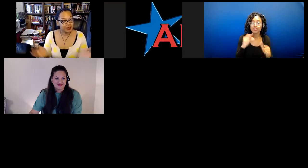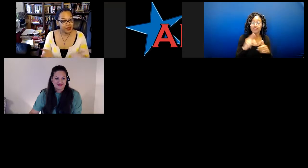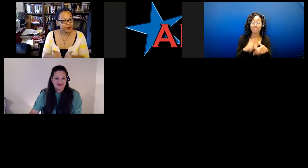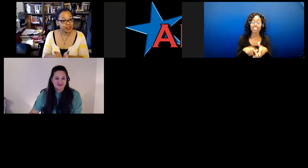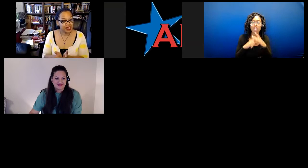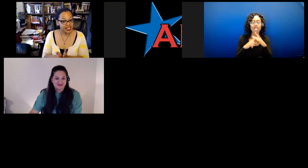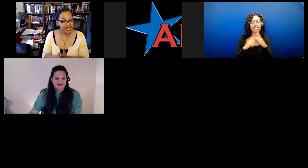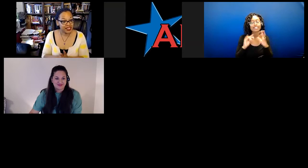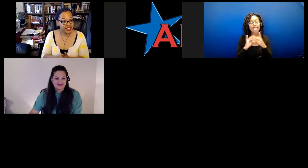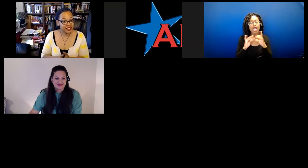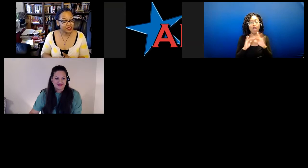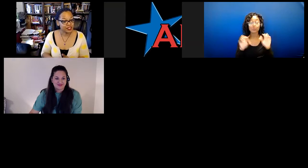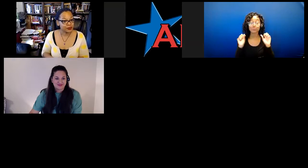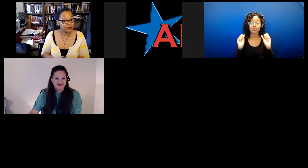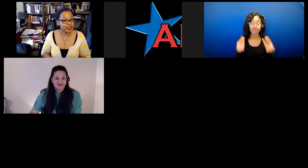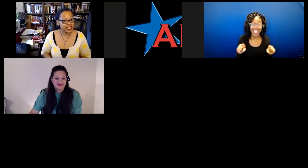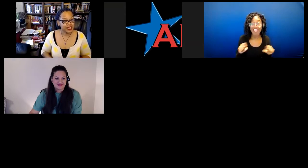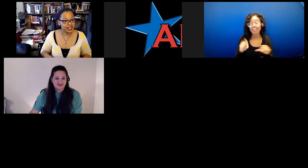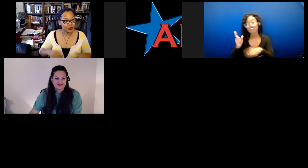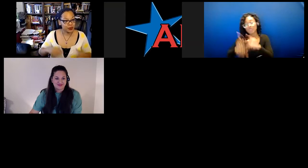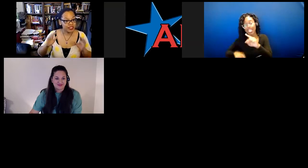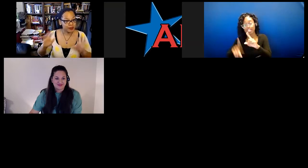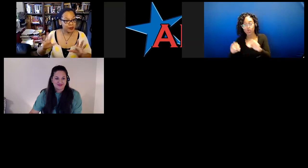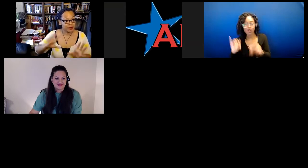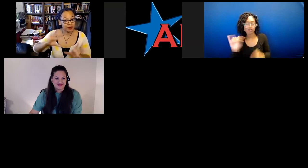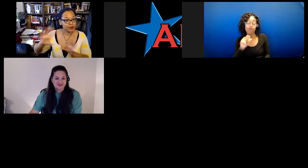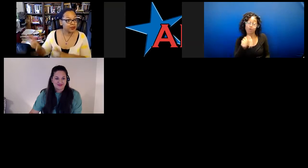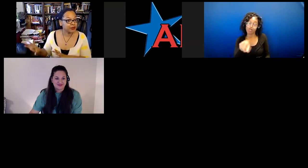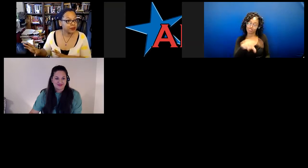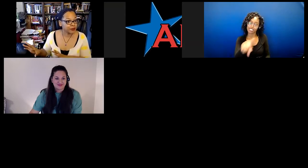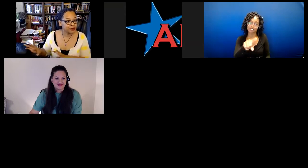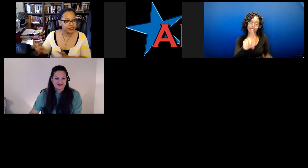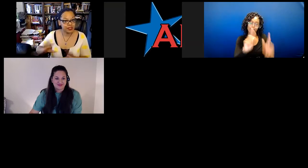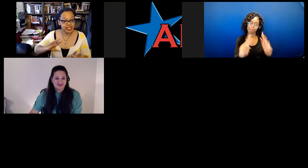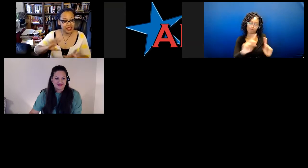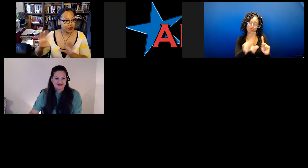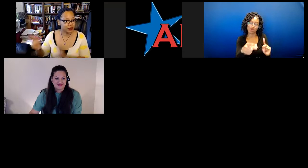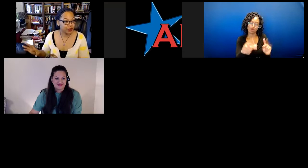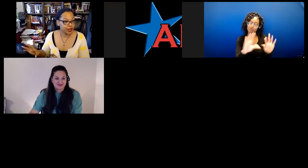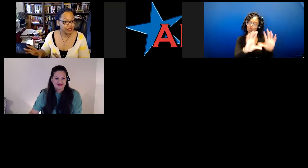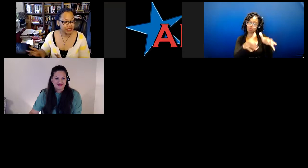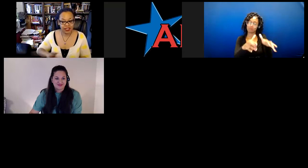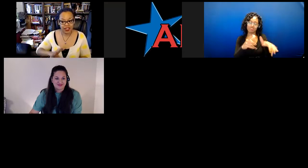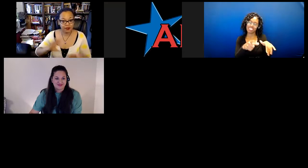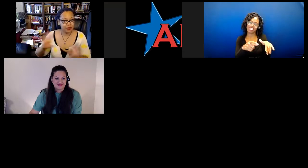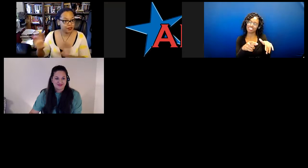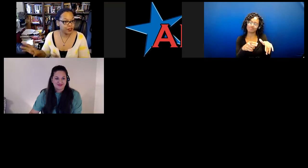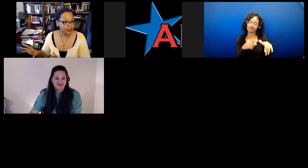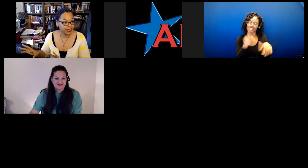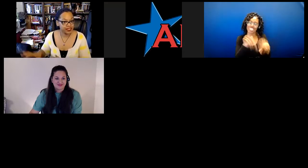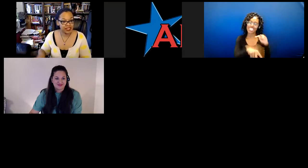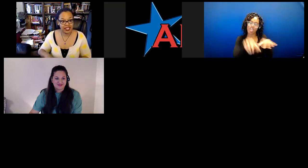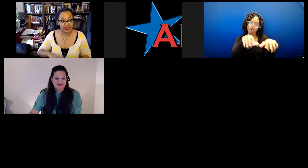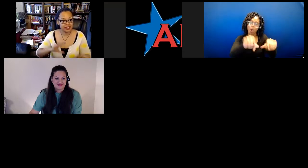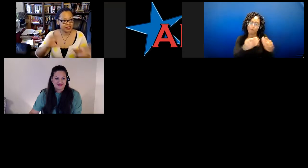parameters around what they can and cannot do. Like, well, these people are a whole new group of people, so they can't own property, they can't run for